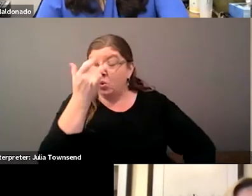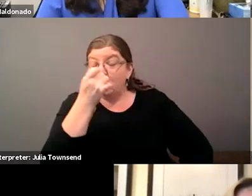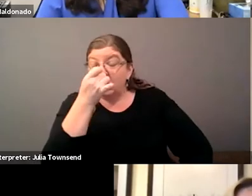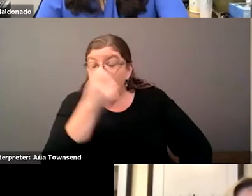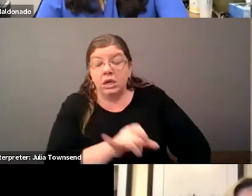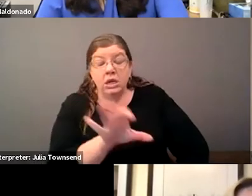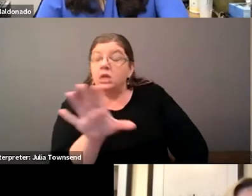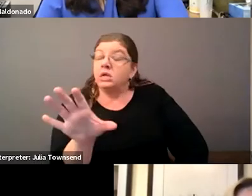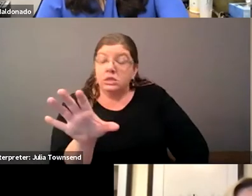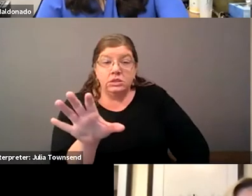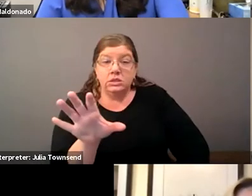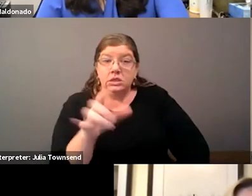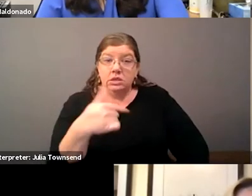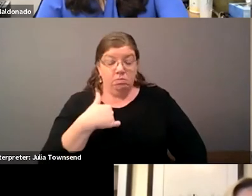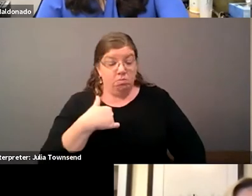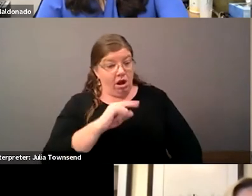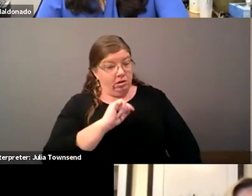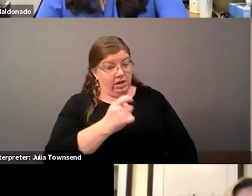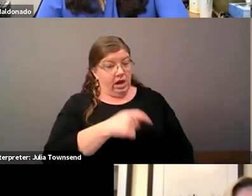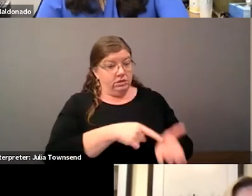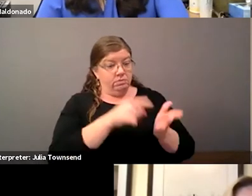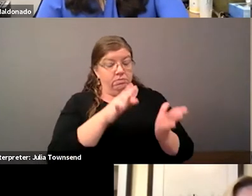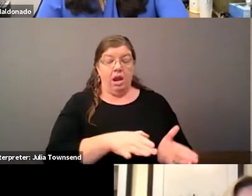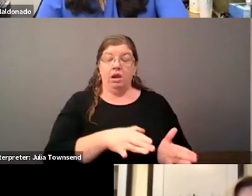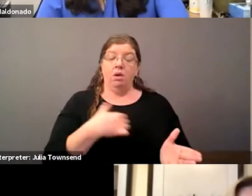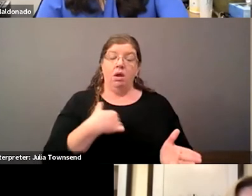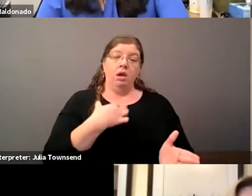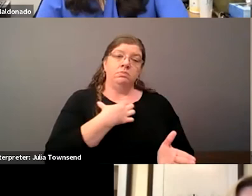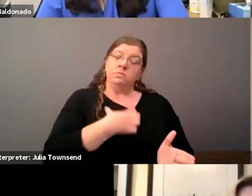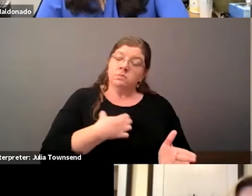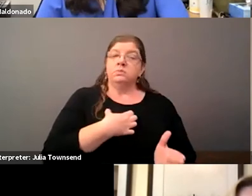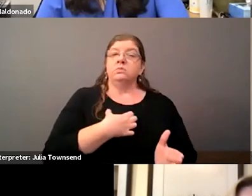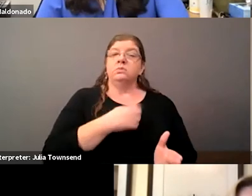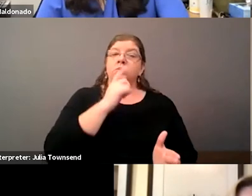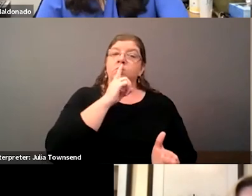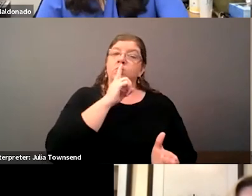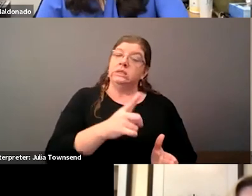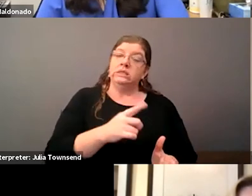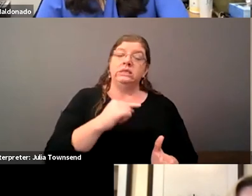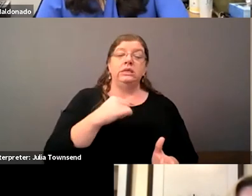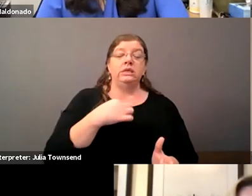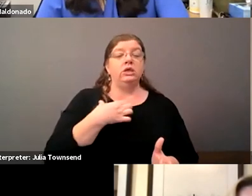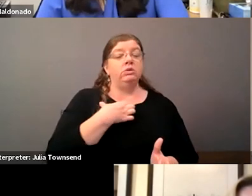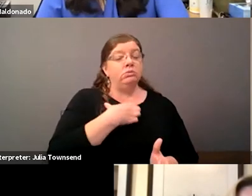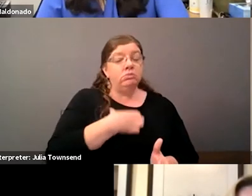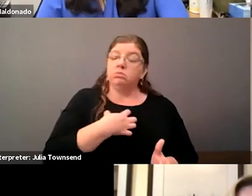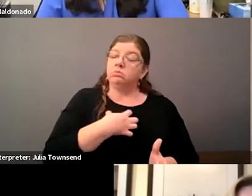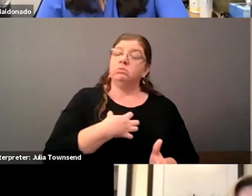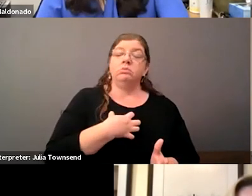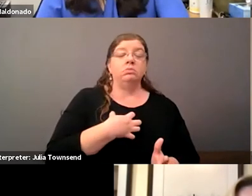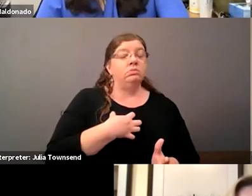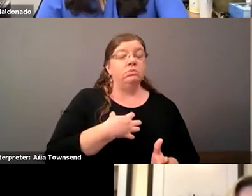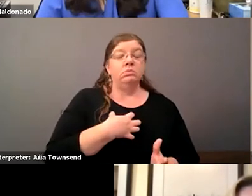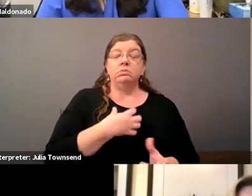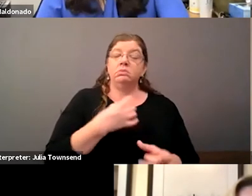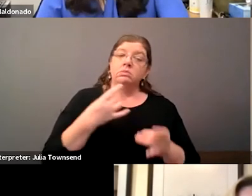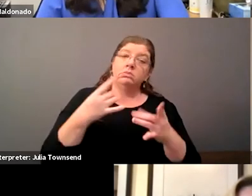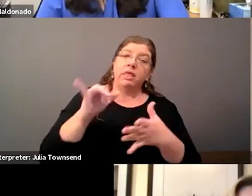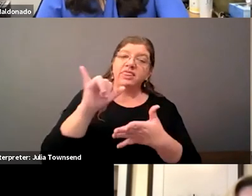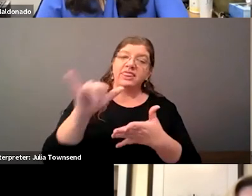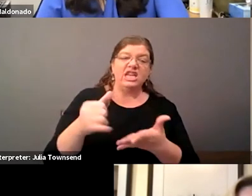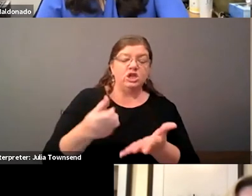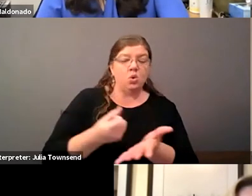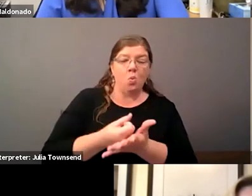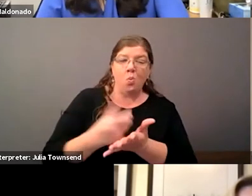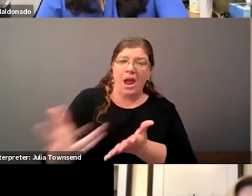as a taxpayer i seriously regret uh and and despise this waste of